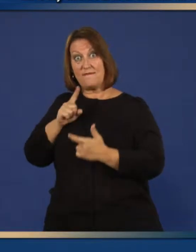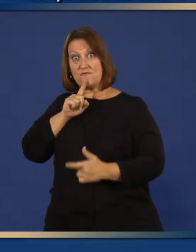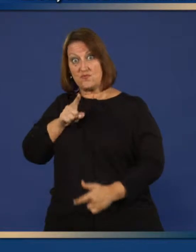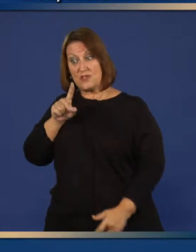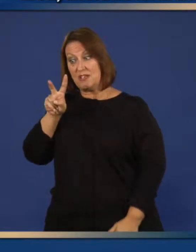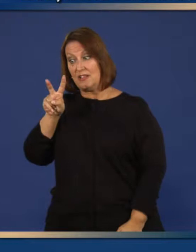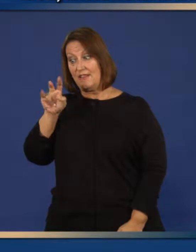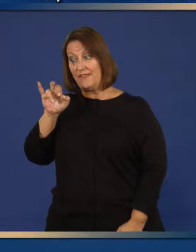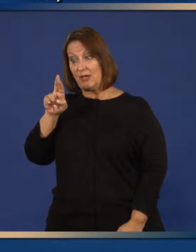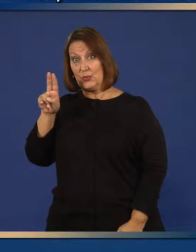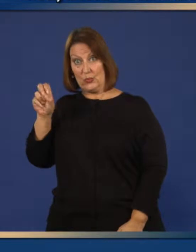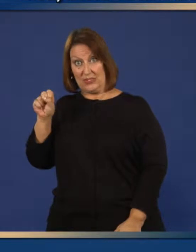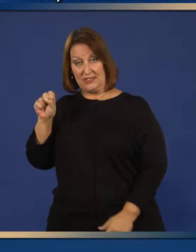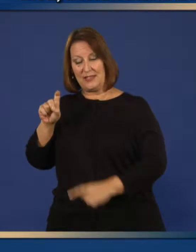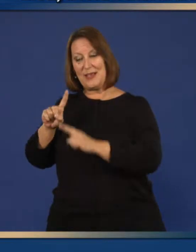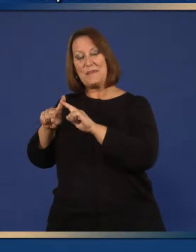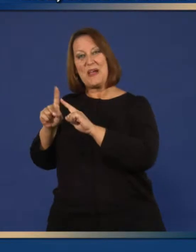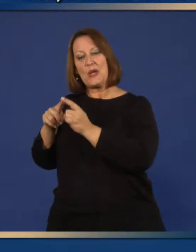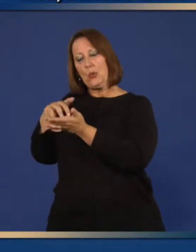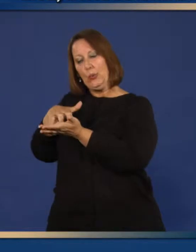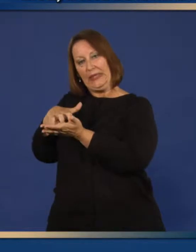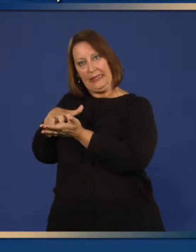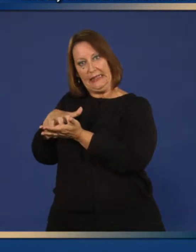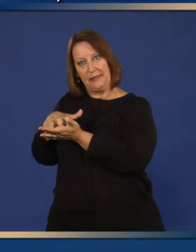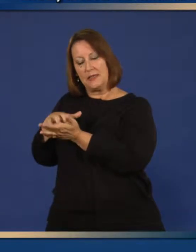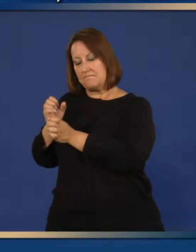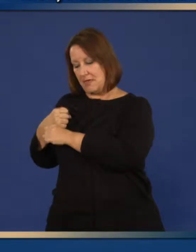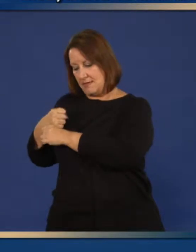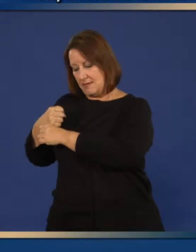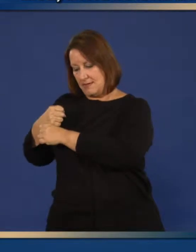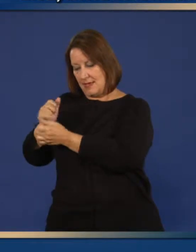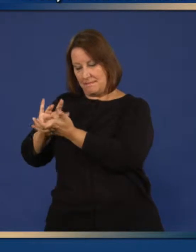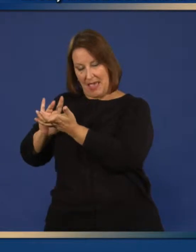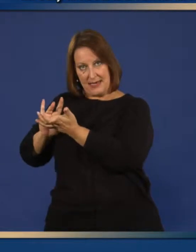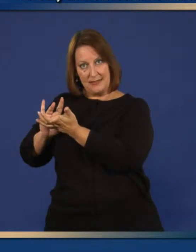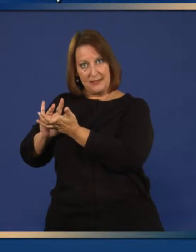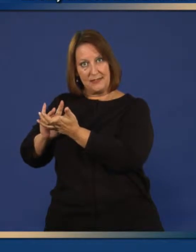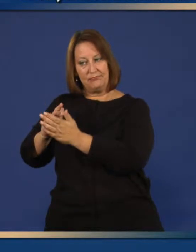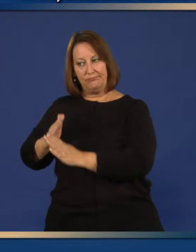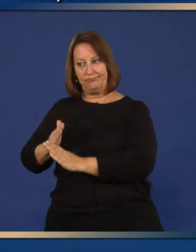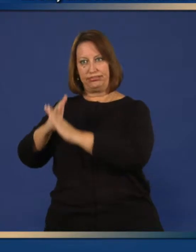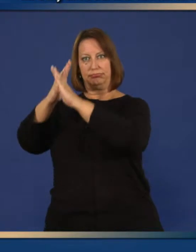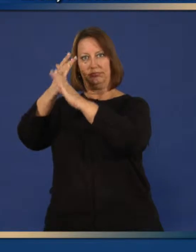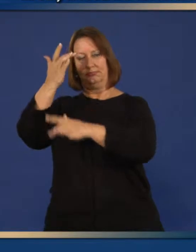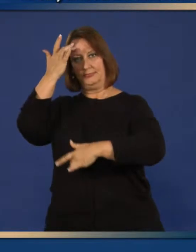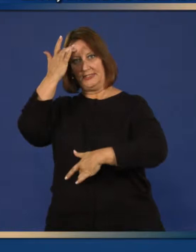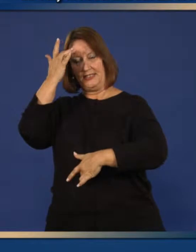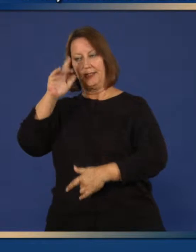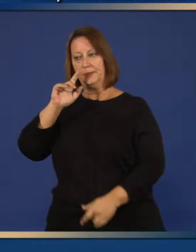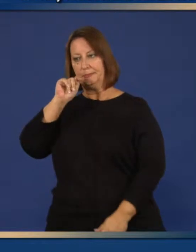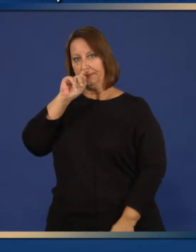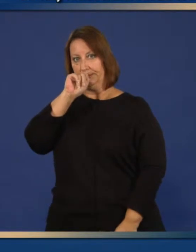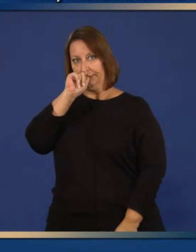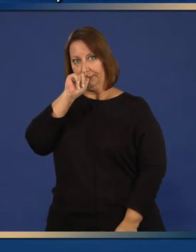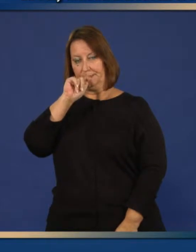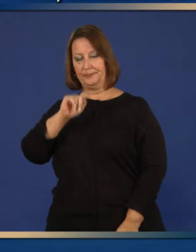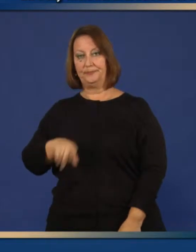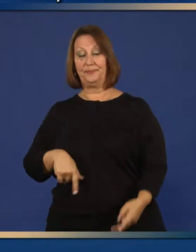influenza virus. It is sprayed into the nostrils. 2.